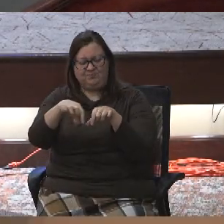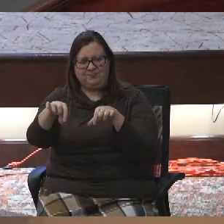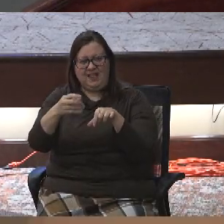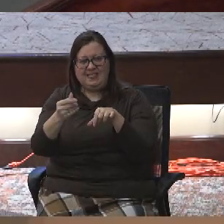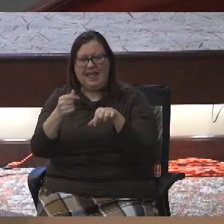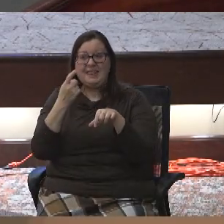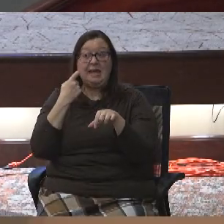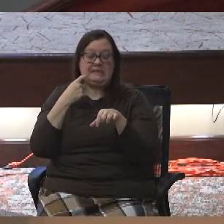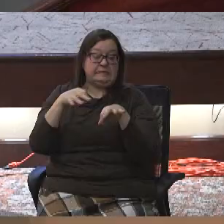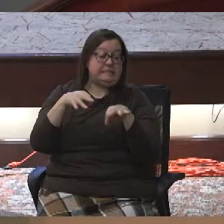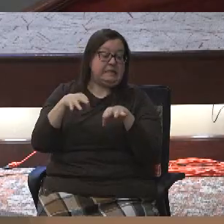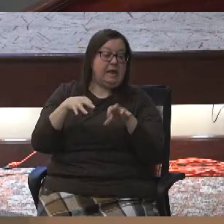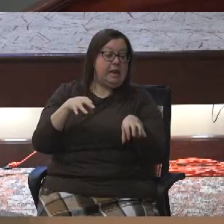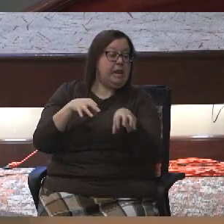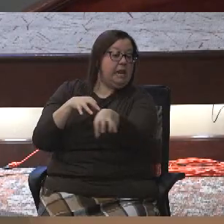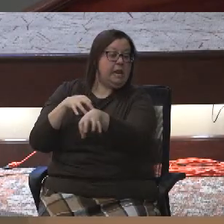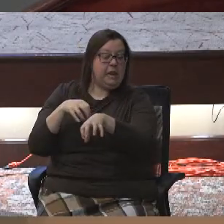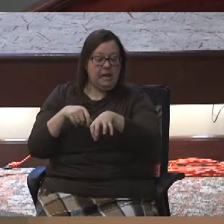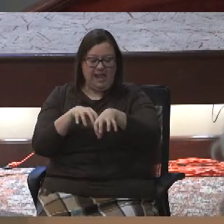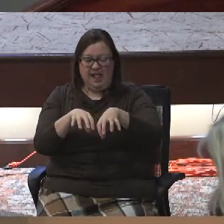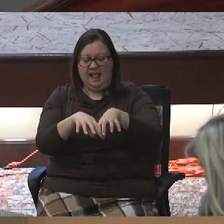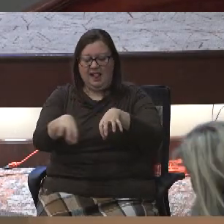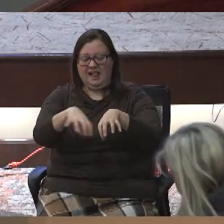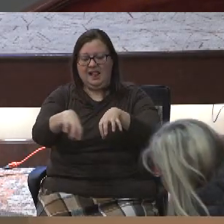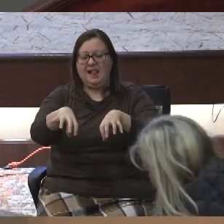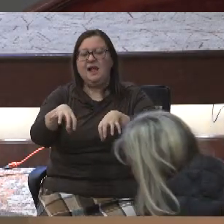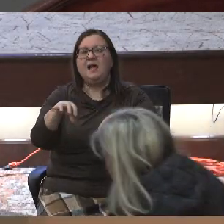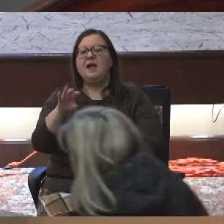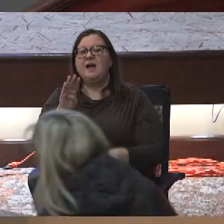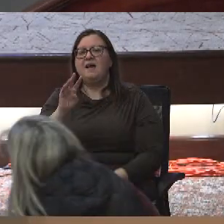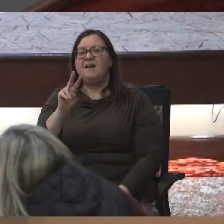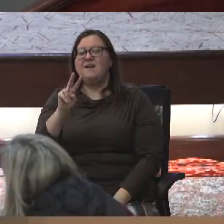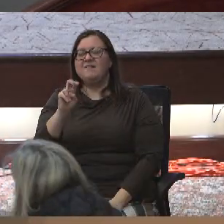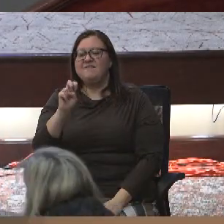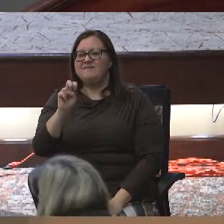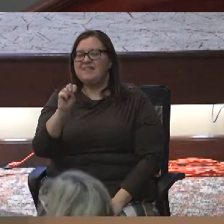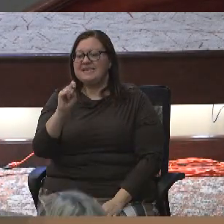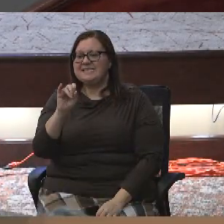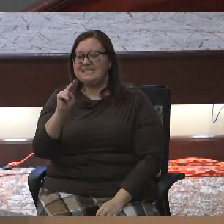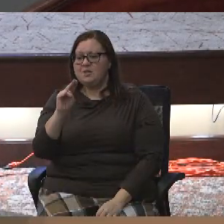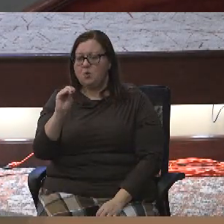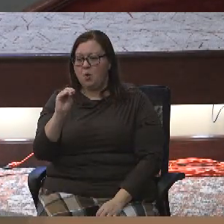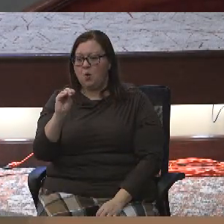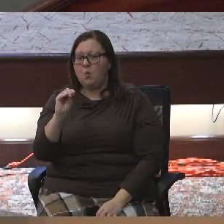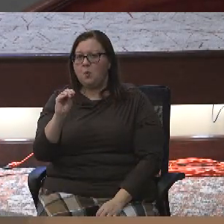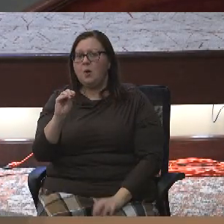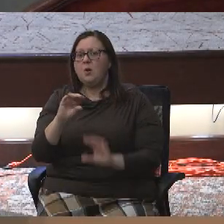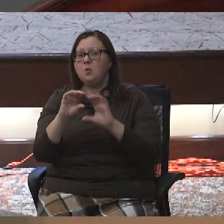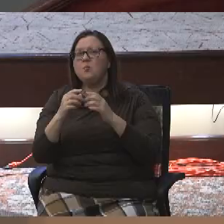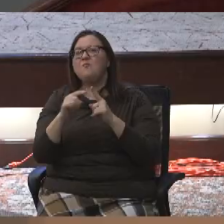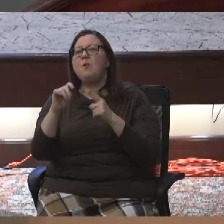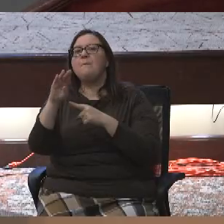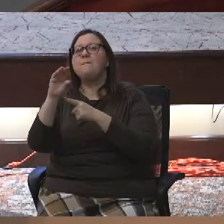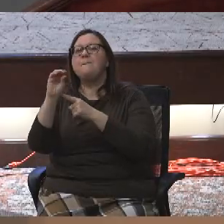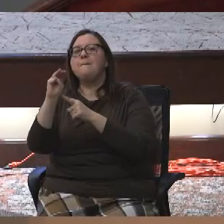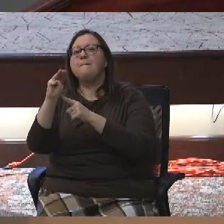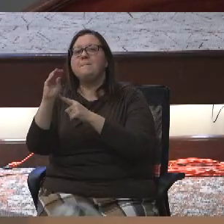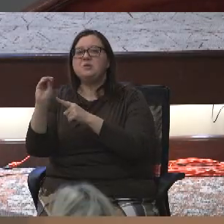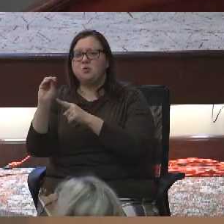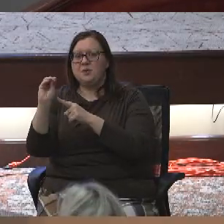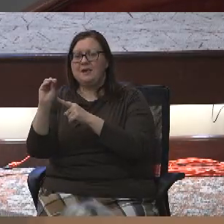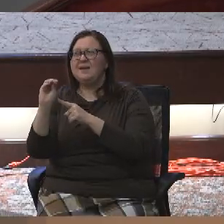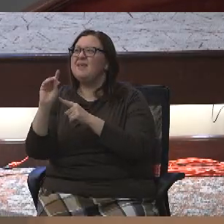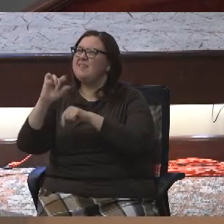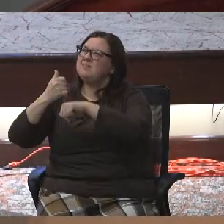land I just described. This group, they're called the Vecino Group. They're based out of, I think, Missouri. They've done some projects